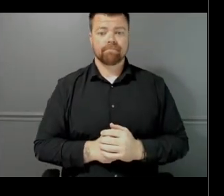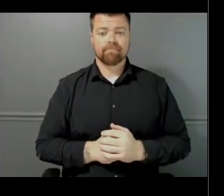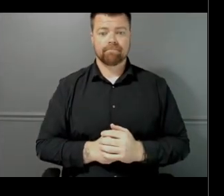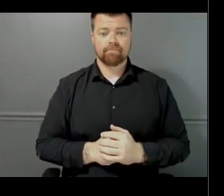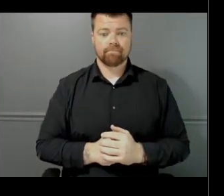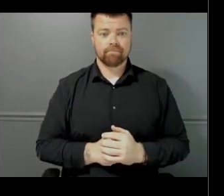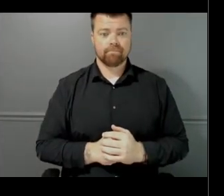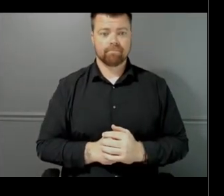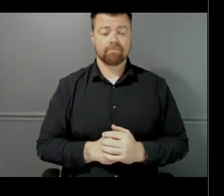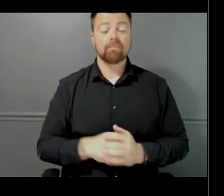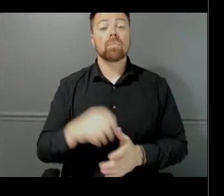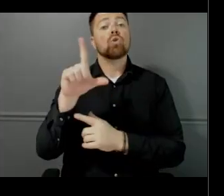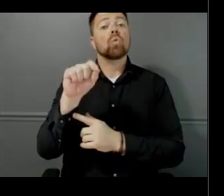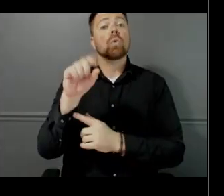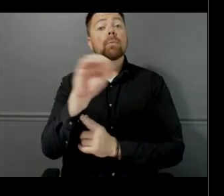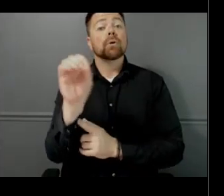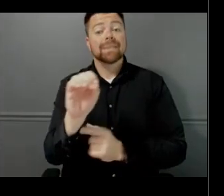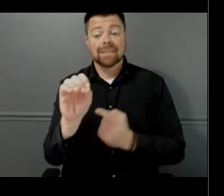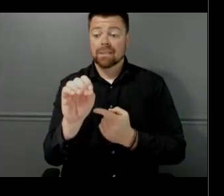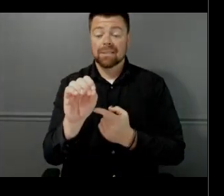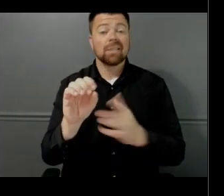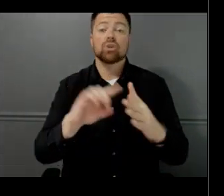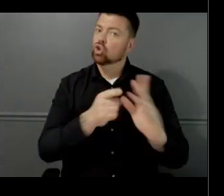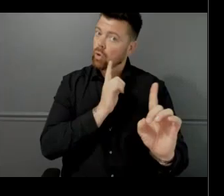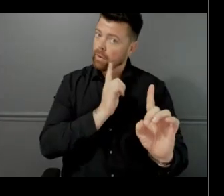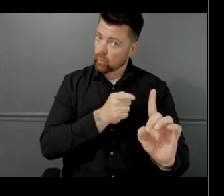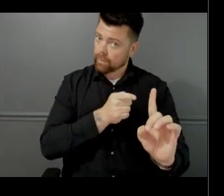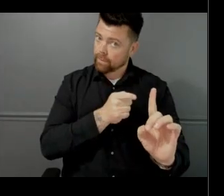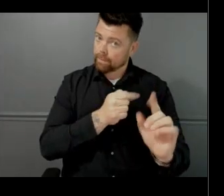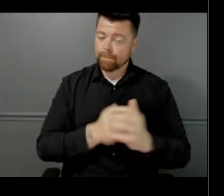The 20% is a starting point.